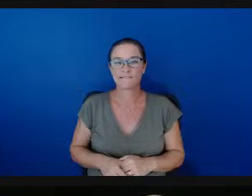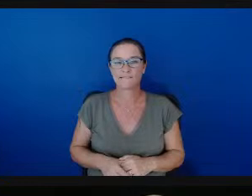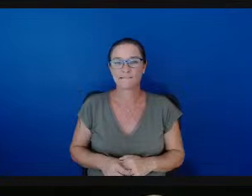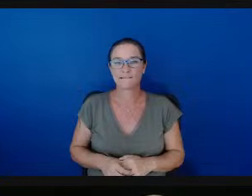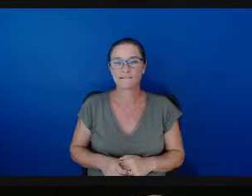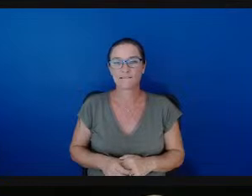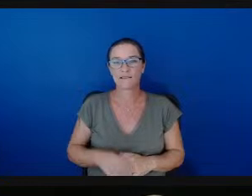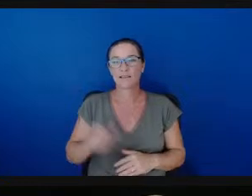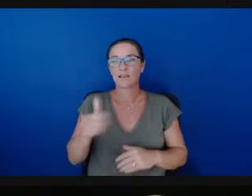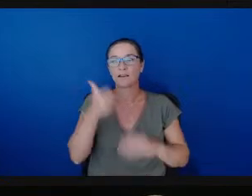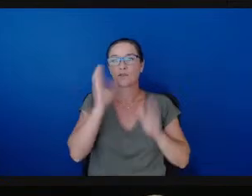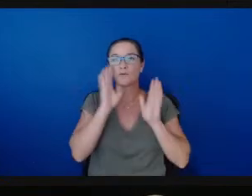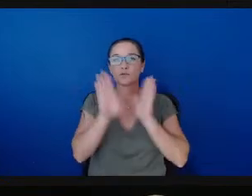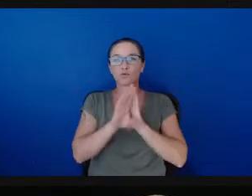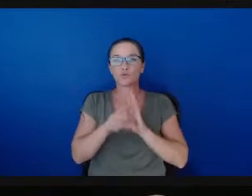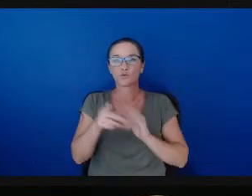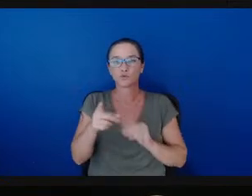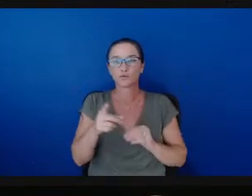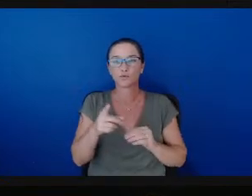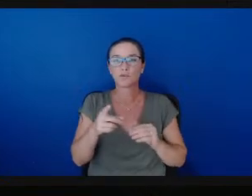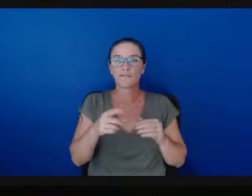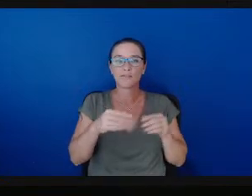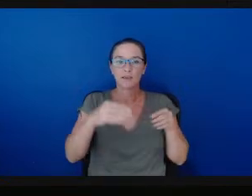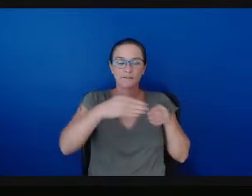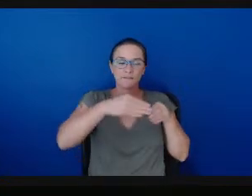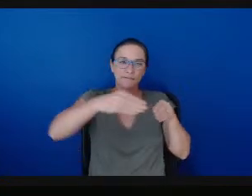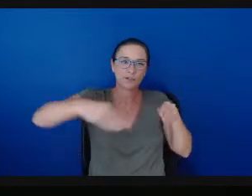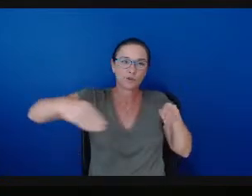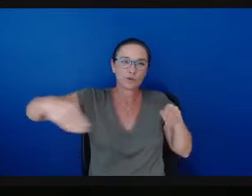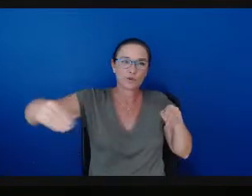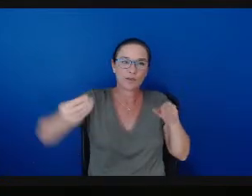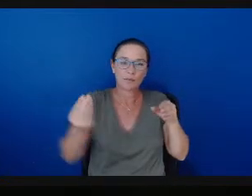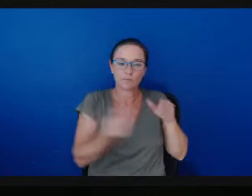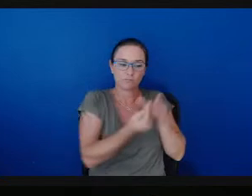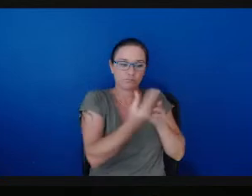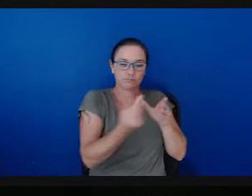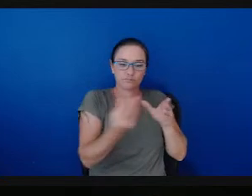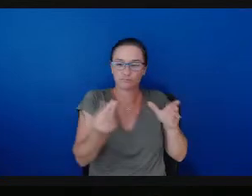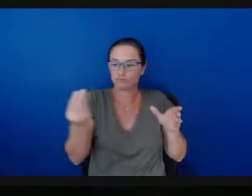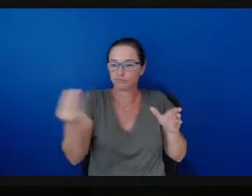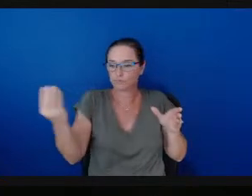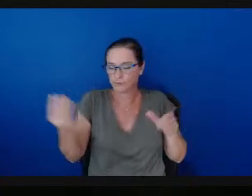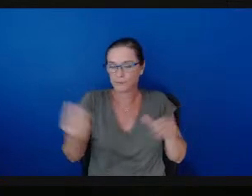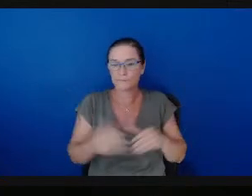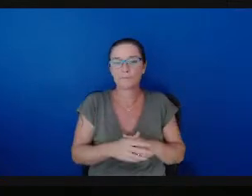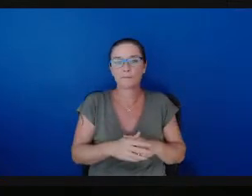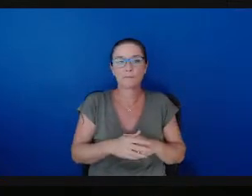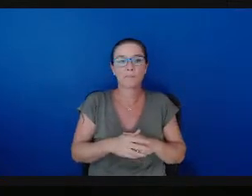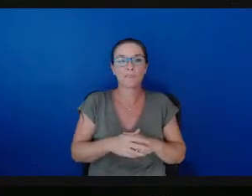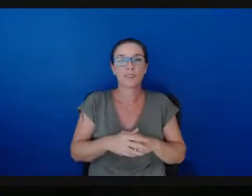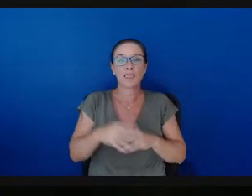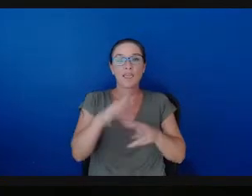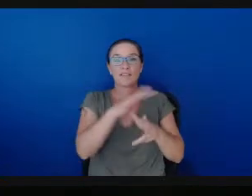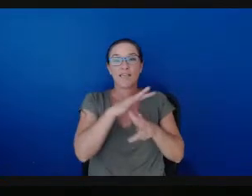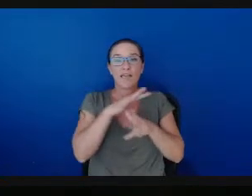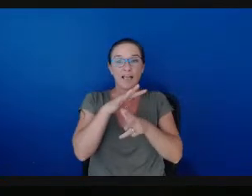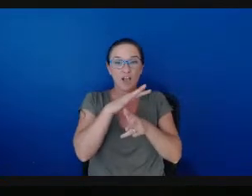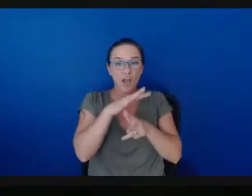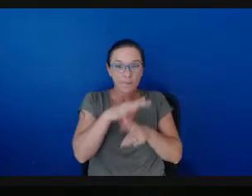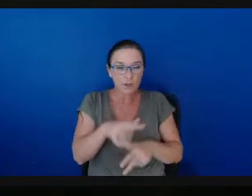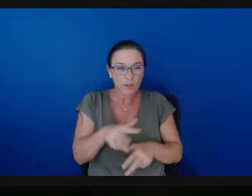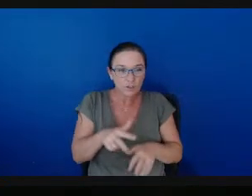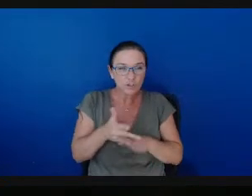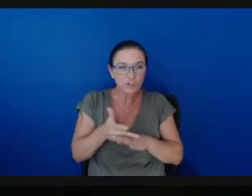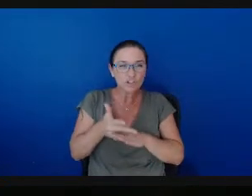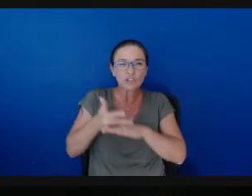Another image here of that fissure line. We're kind of looking, the helicopter, they got back in a helicopter, they've just taken off, so